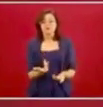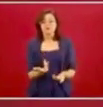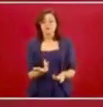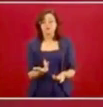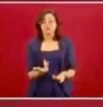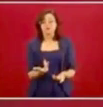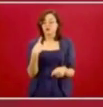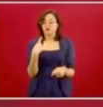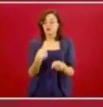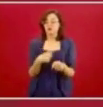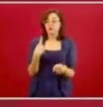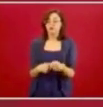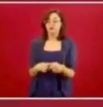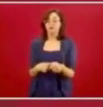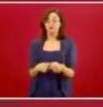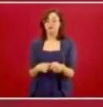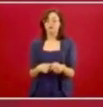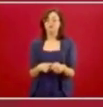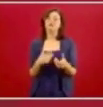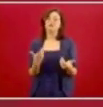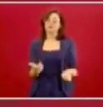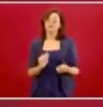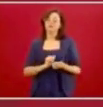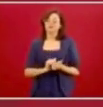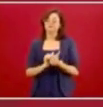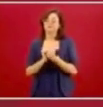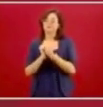transport themselves,